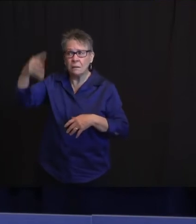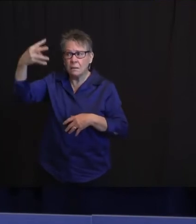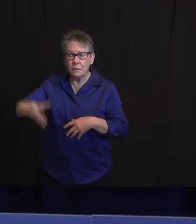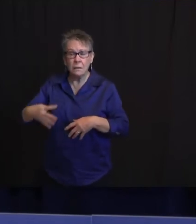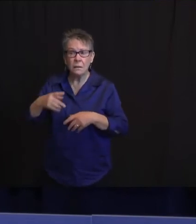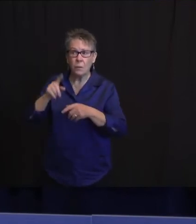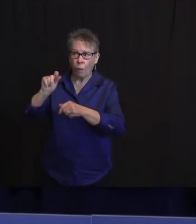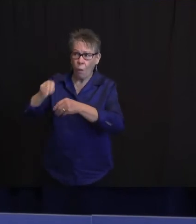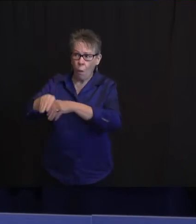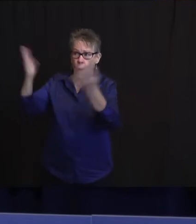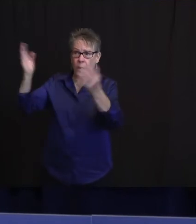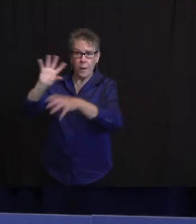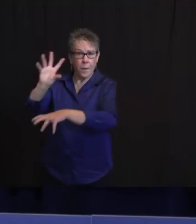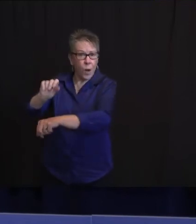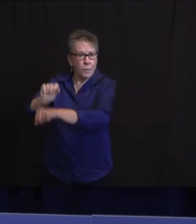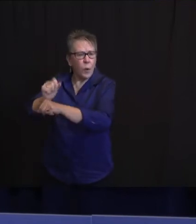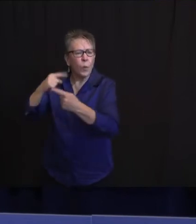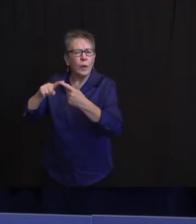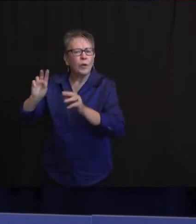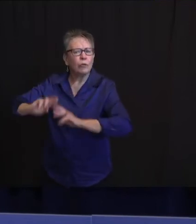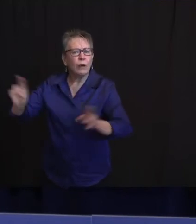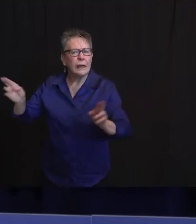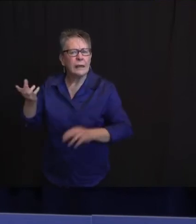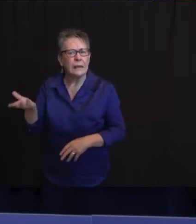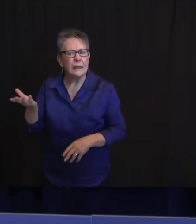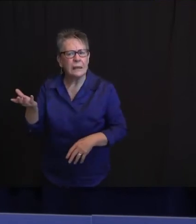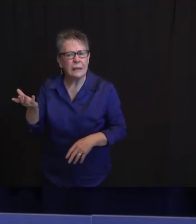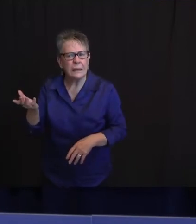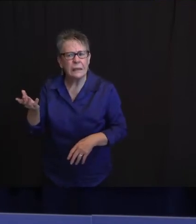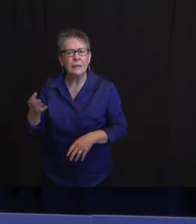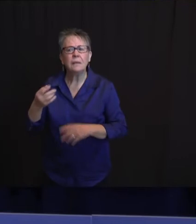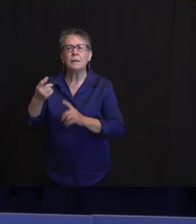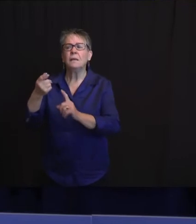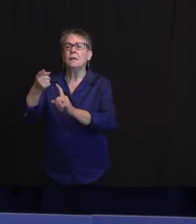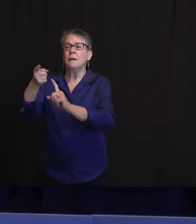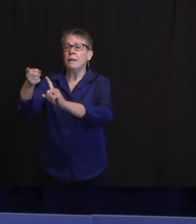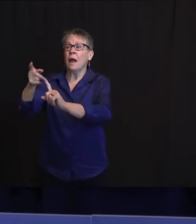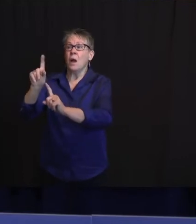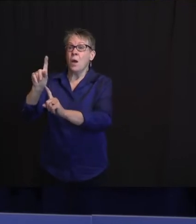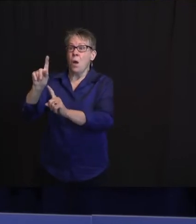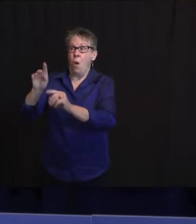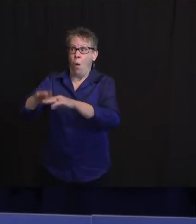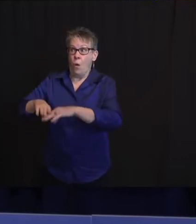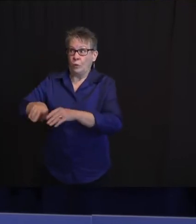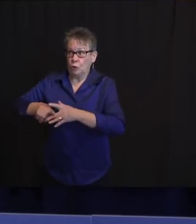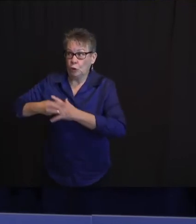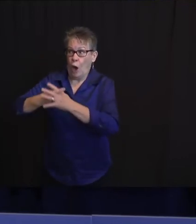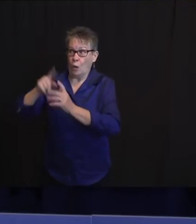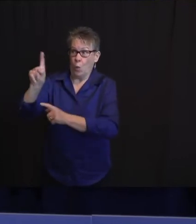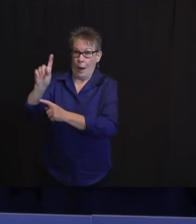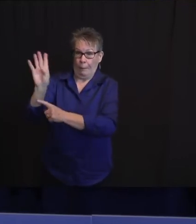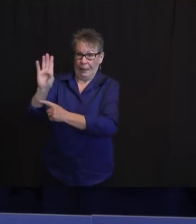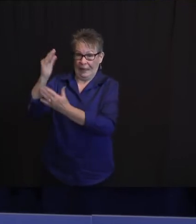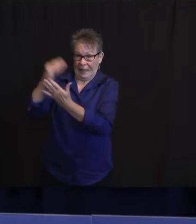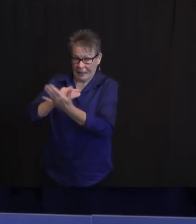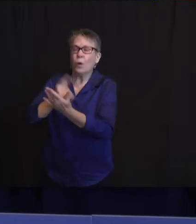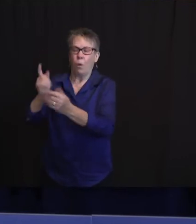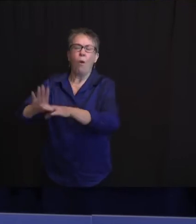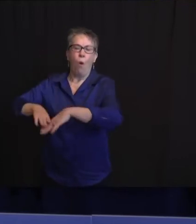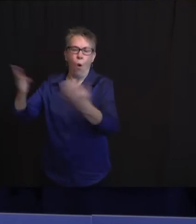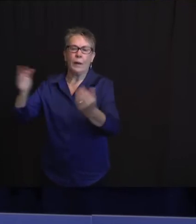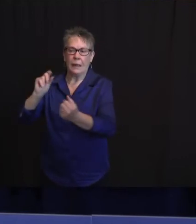When we open up 1B, we should have appointments available. So the system should come up about a week before that. So I